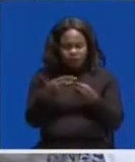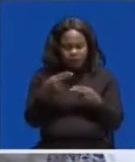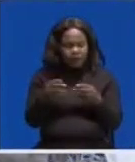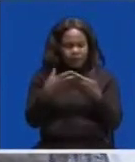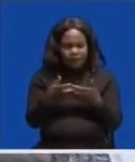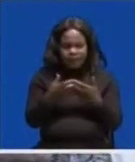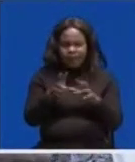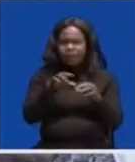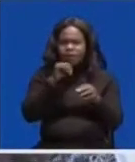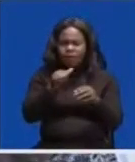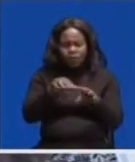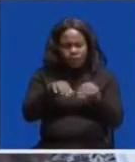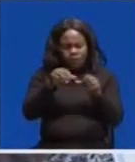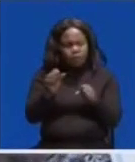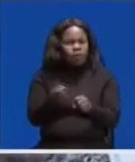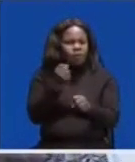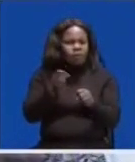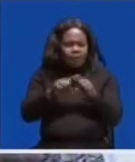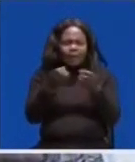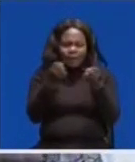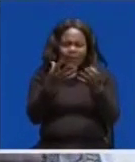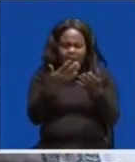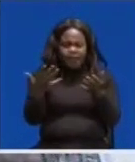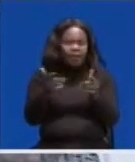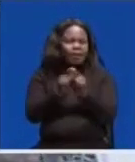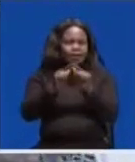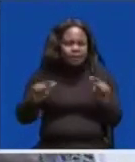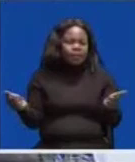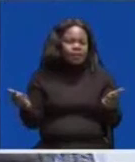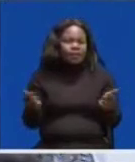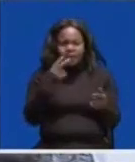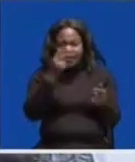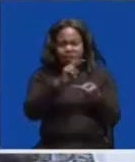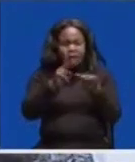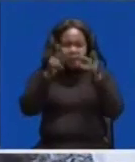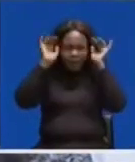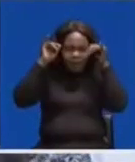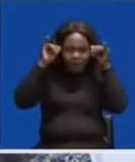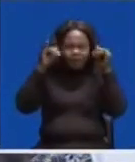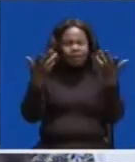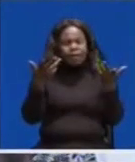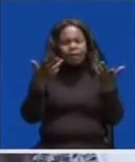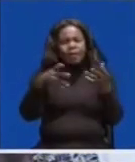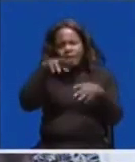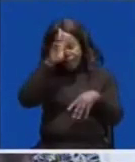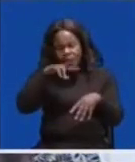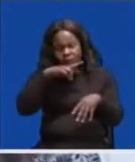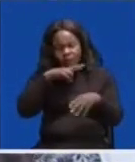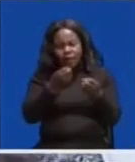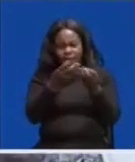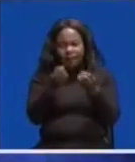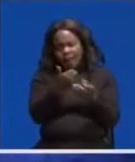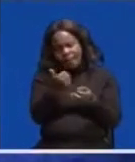tuvunga twenka kulaba na fimbi fichirire pwapo ife fikuomoneka kwati ni ng'ombe nembushi na fimwe mwefe